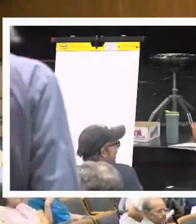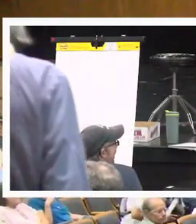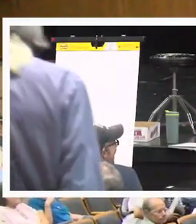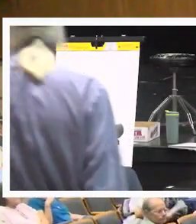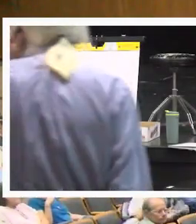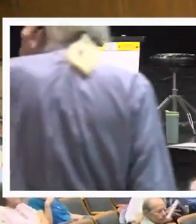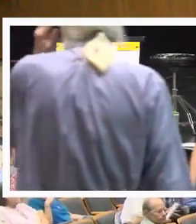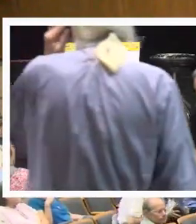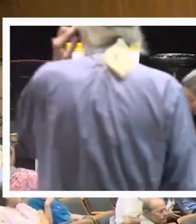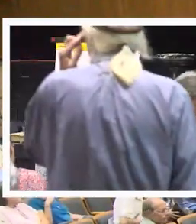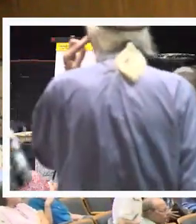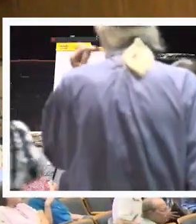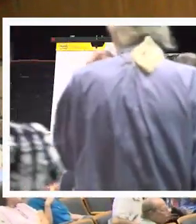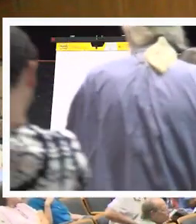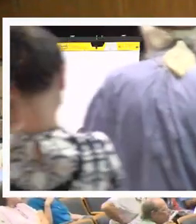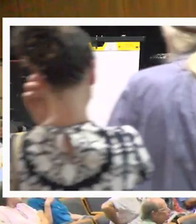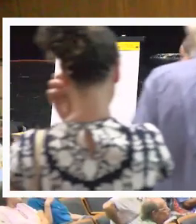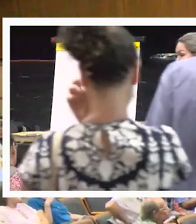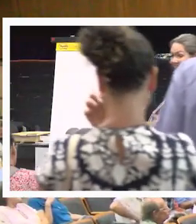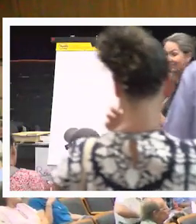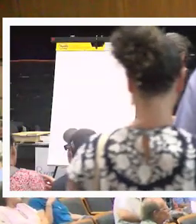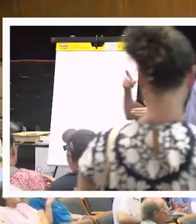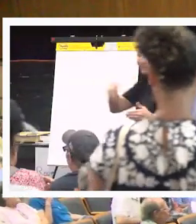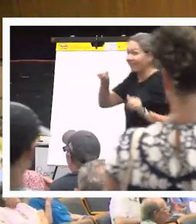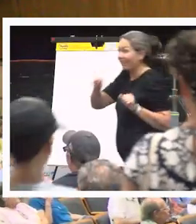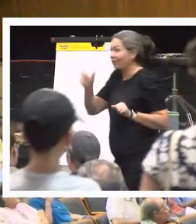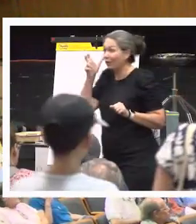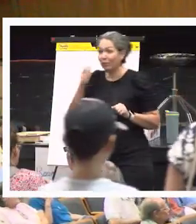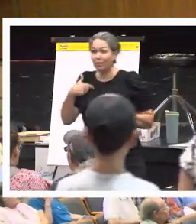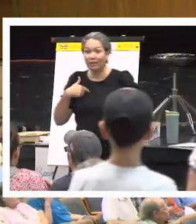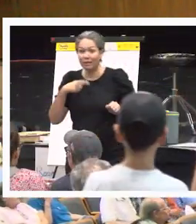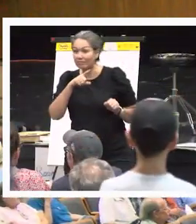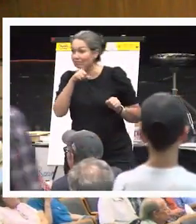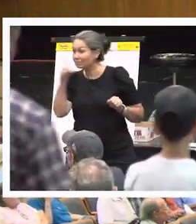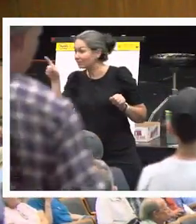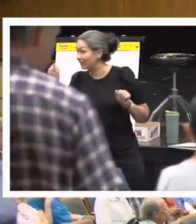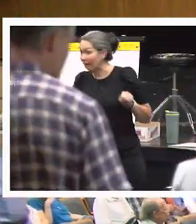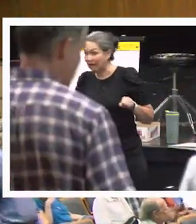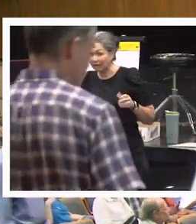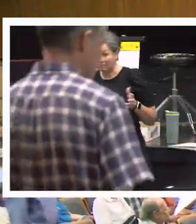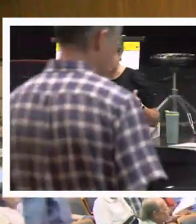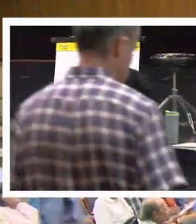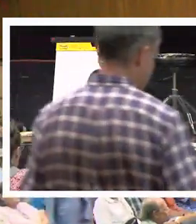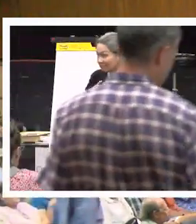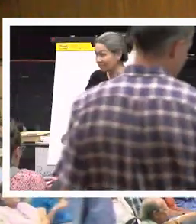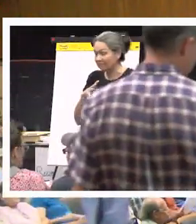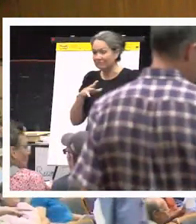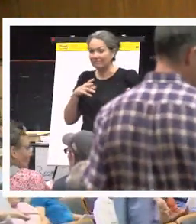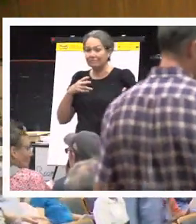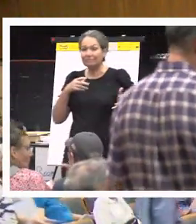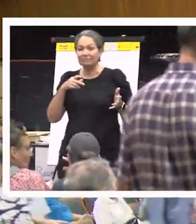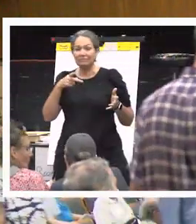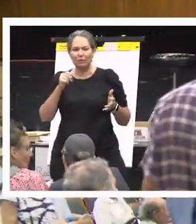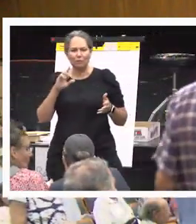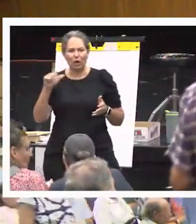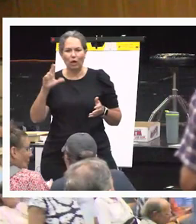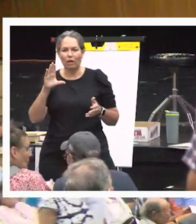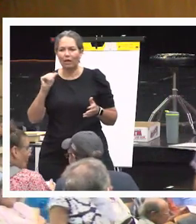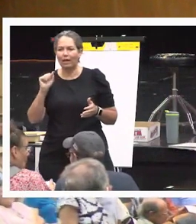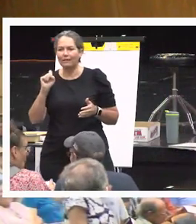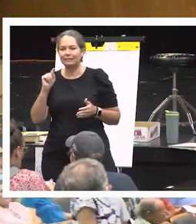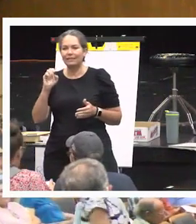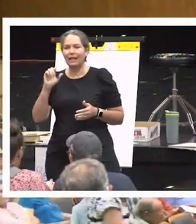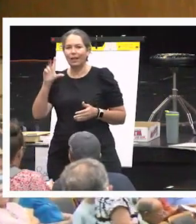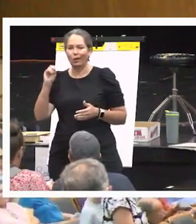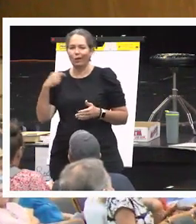Welcome, everyone. Can everybody hear me? People in the back, okay? I'm Paul Costello. It's an honor to be